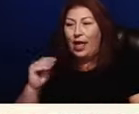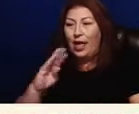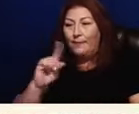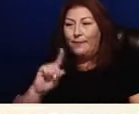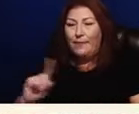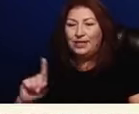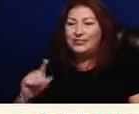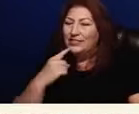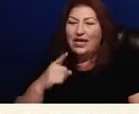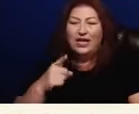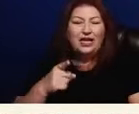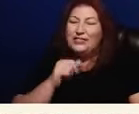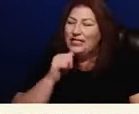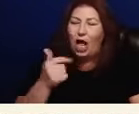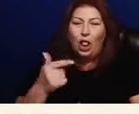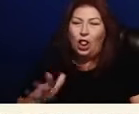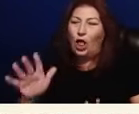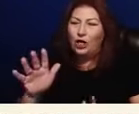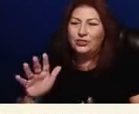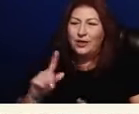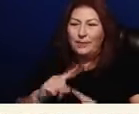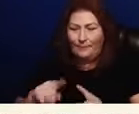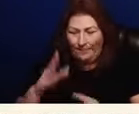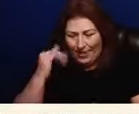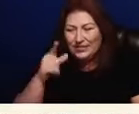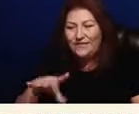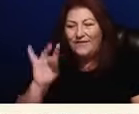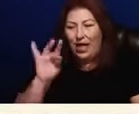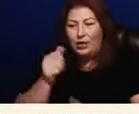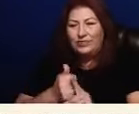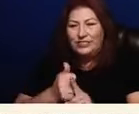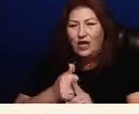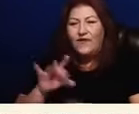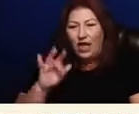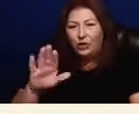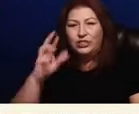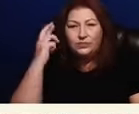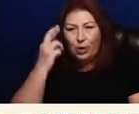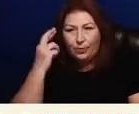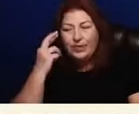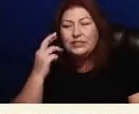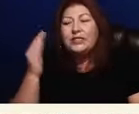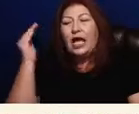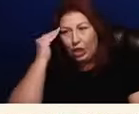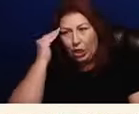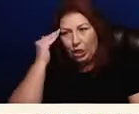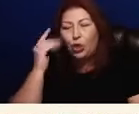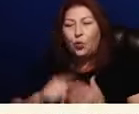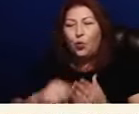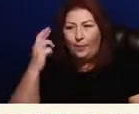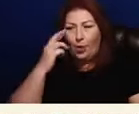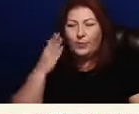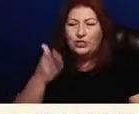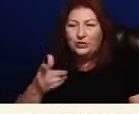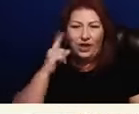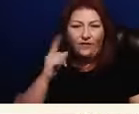lost, right? Because he found himself, he found his purpose, and he knew what purpose he was there to serve.